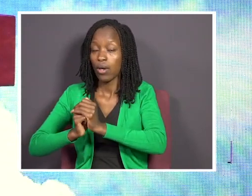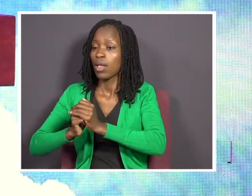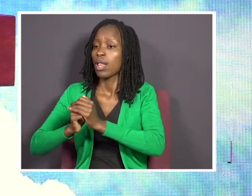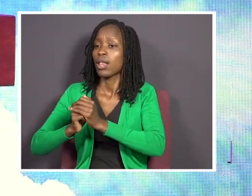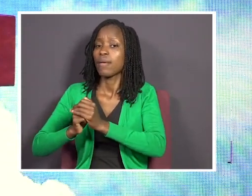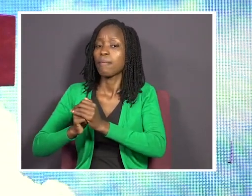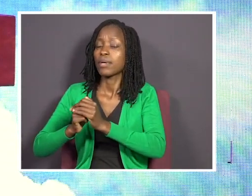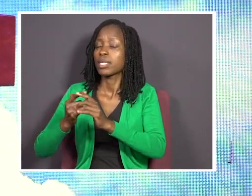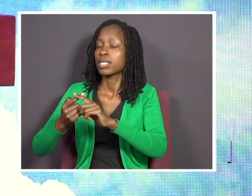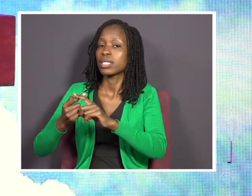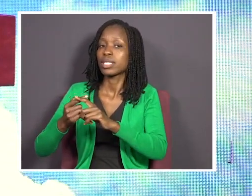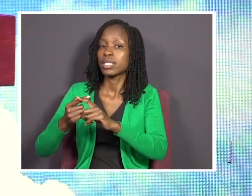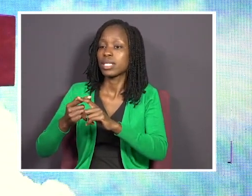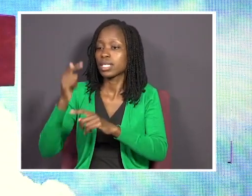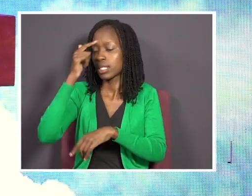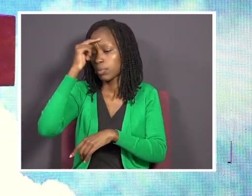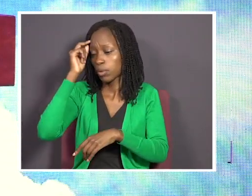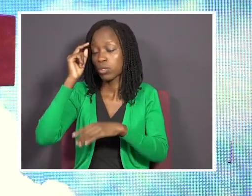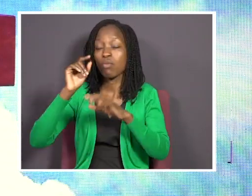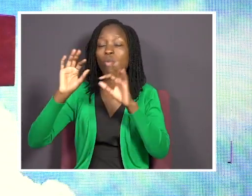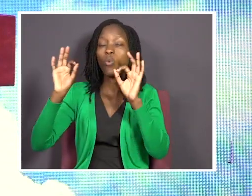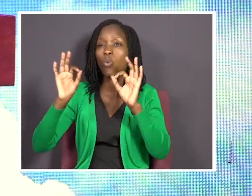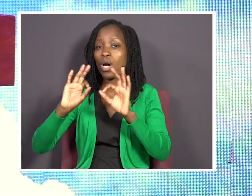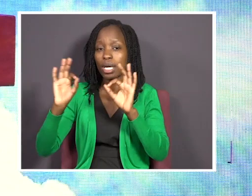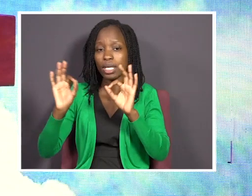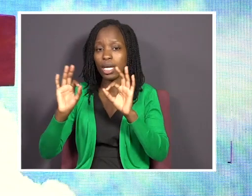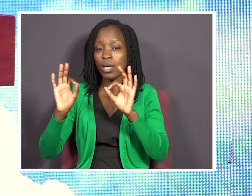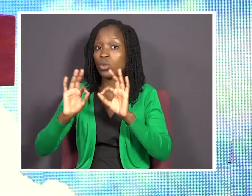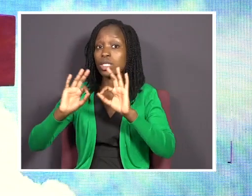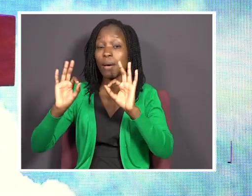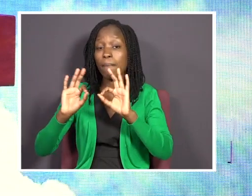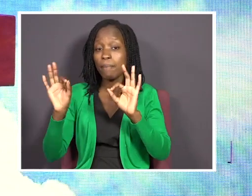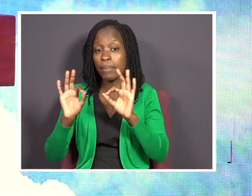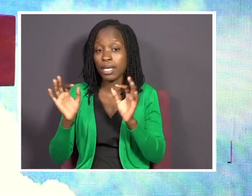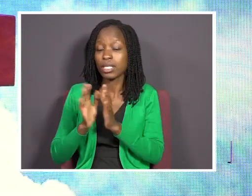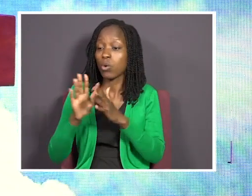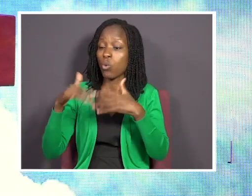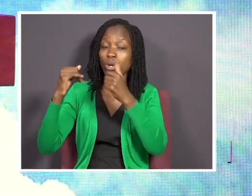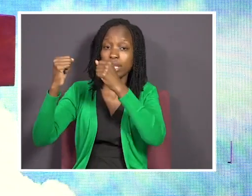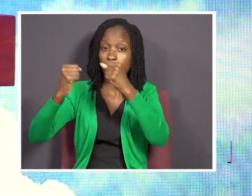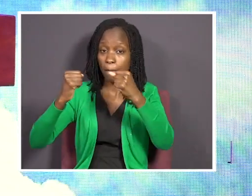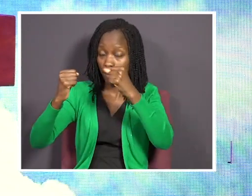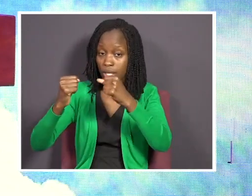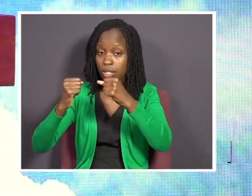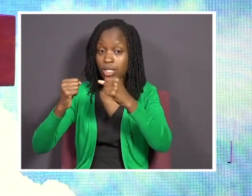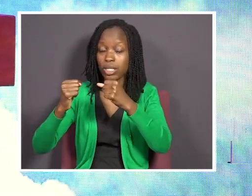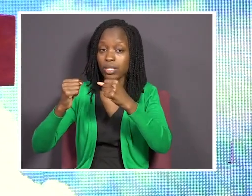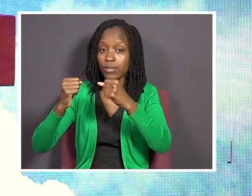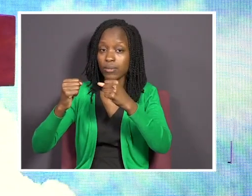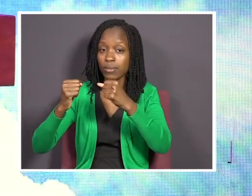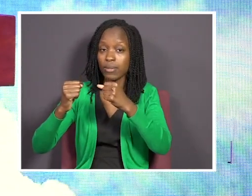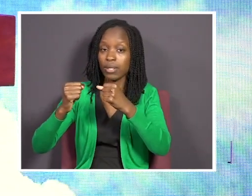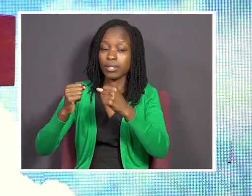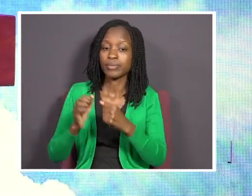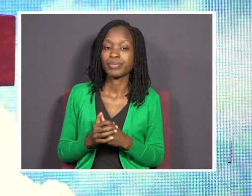is driven by wonder, by magnificence, or the majesty that is, you